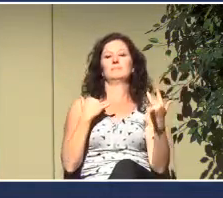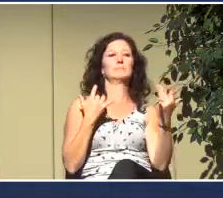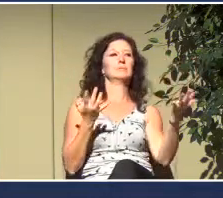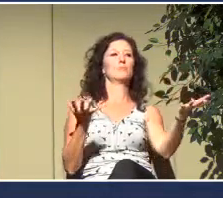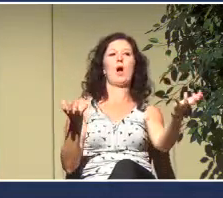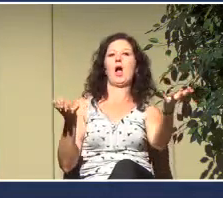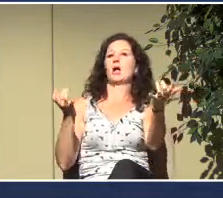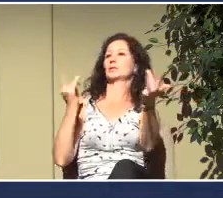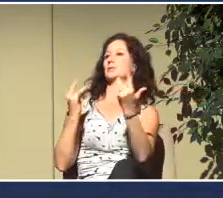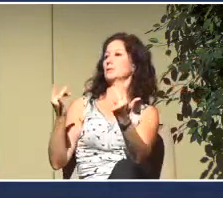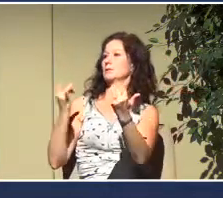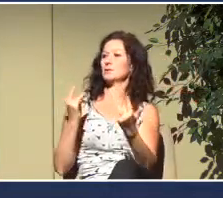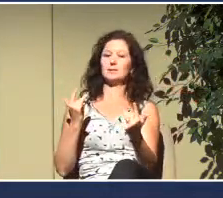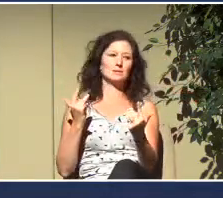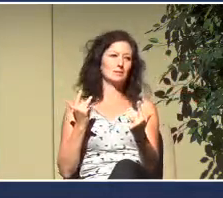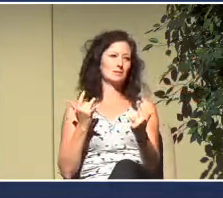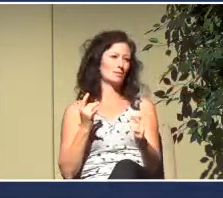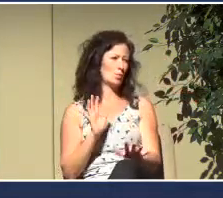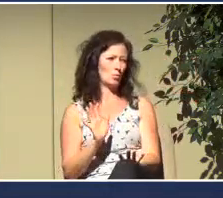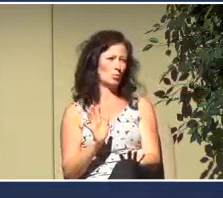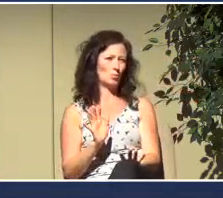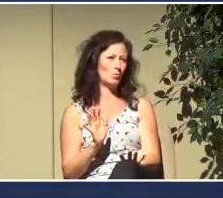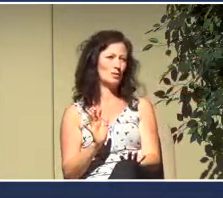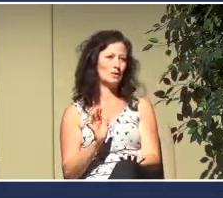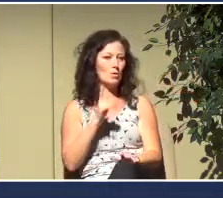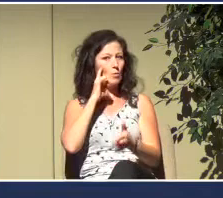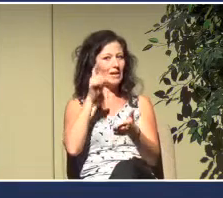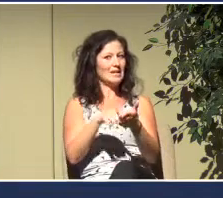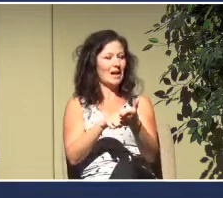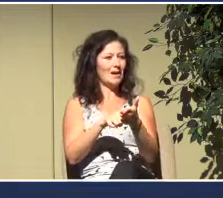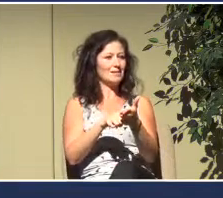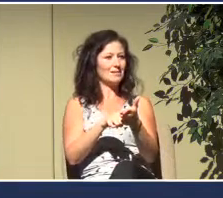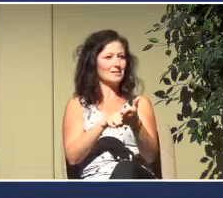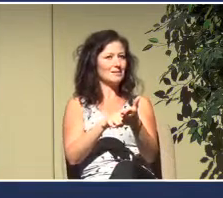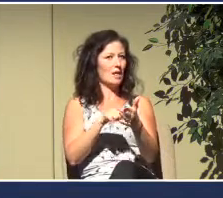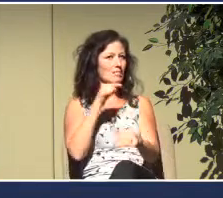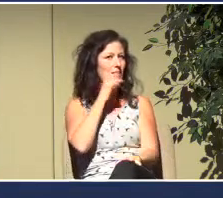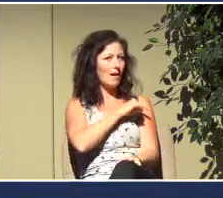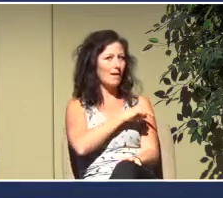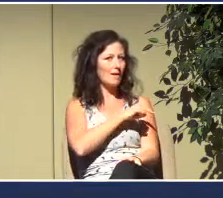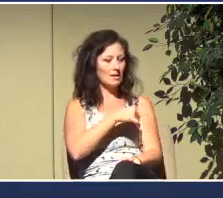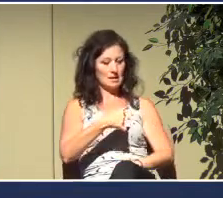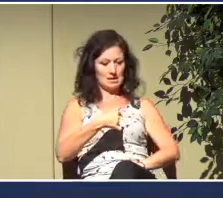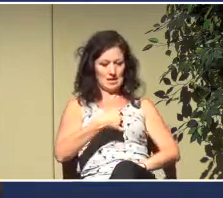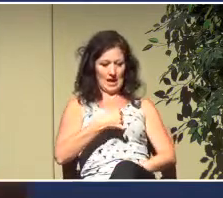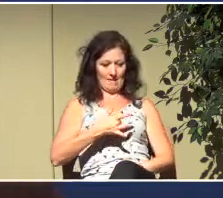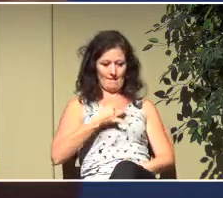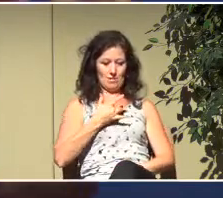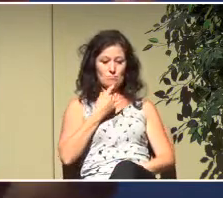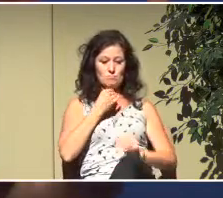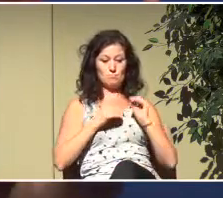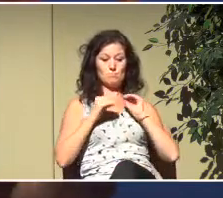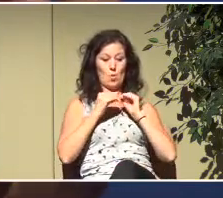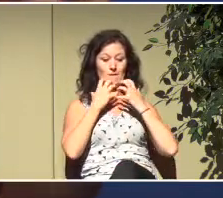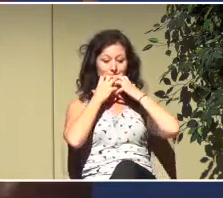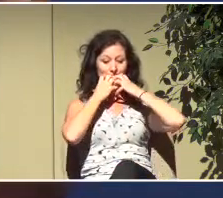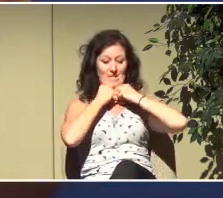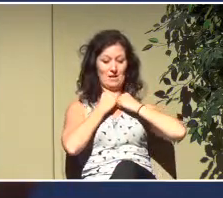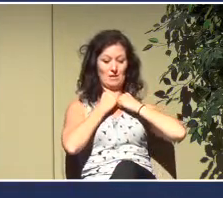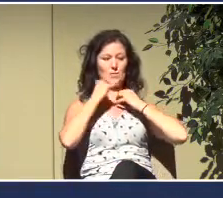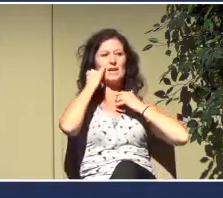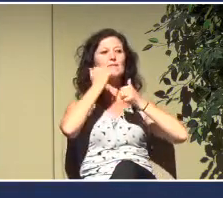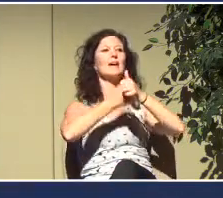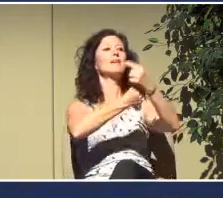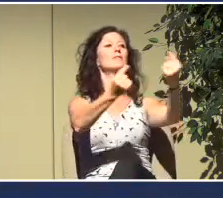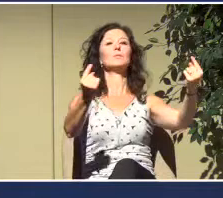Okay. Self-pity. Recognize the tempter's lie when it comes. I will feel more valued and more vindicated if